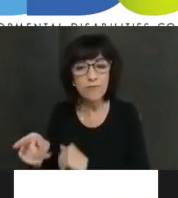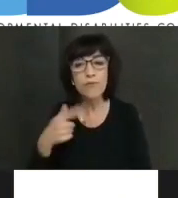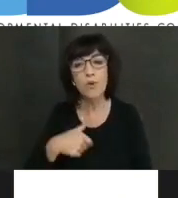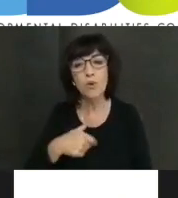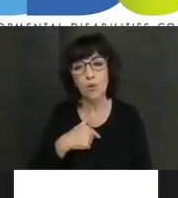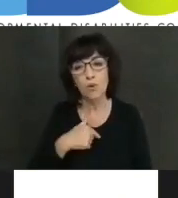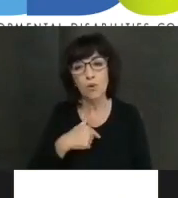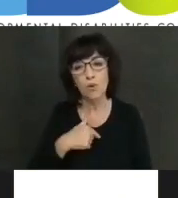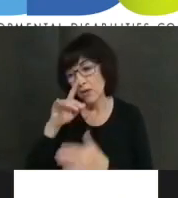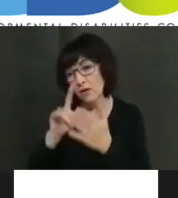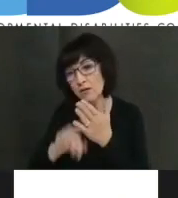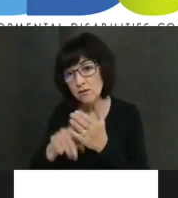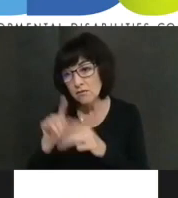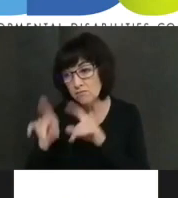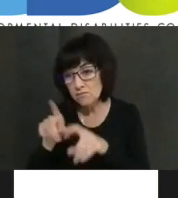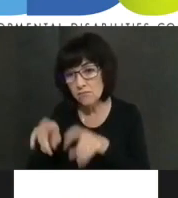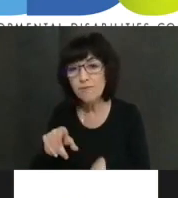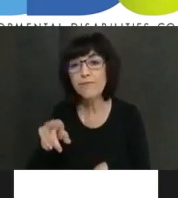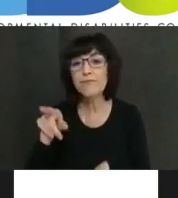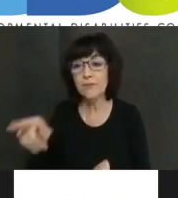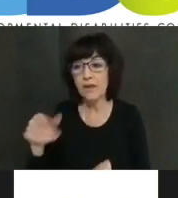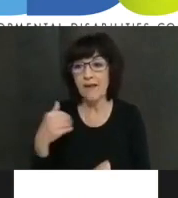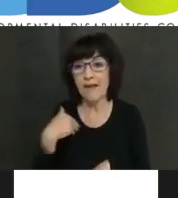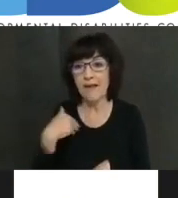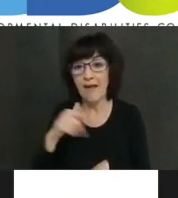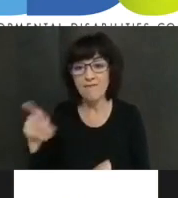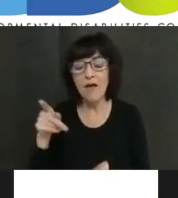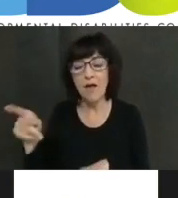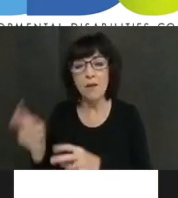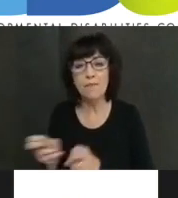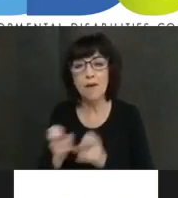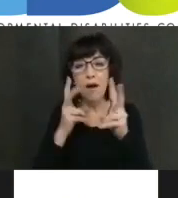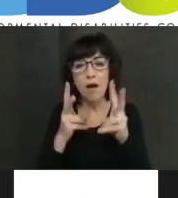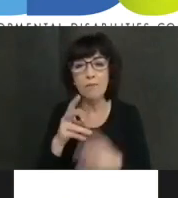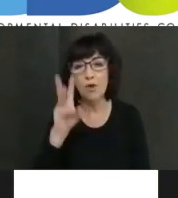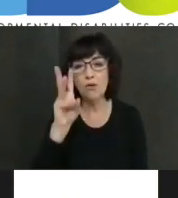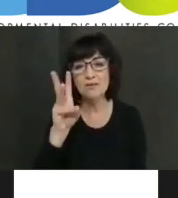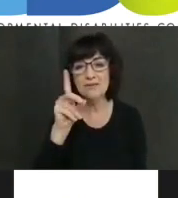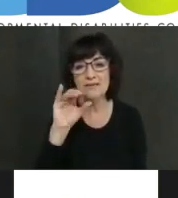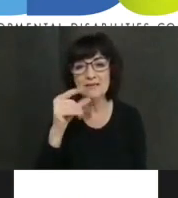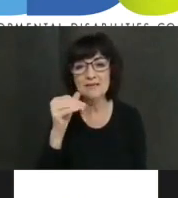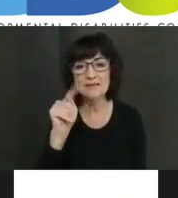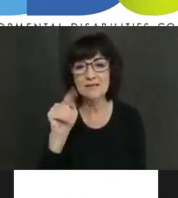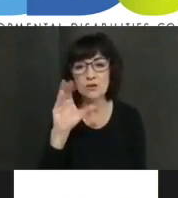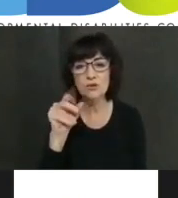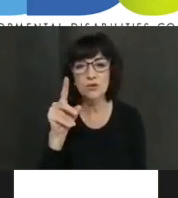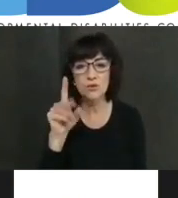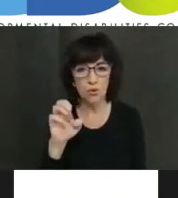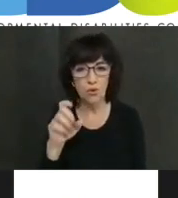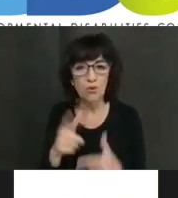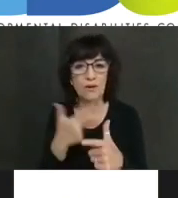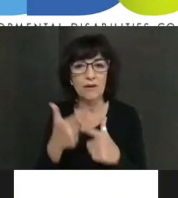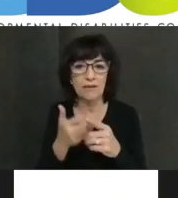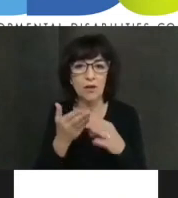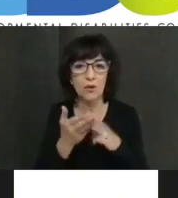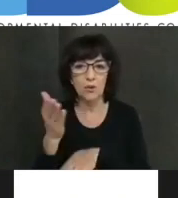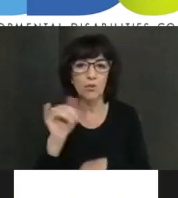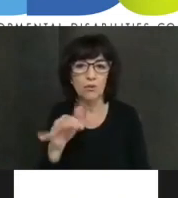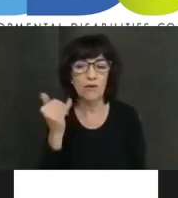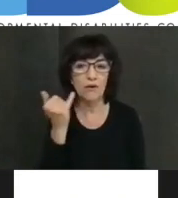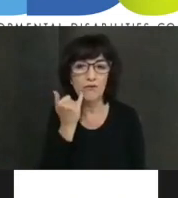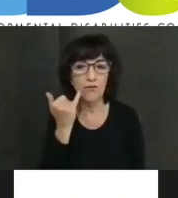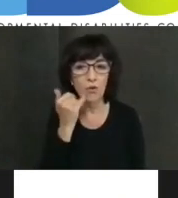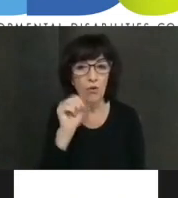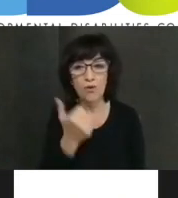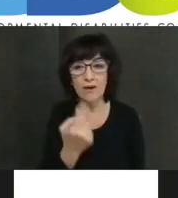they upload a 6-digit code. And that code goes up to the phone, and then through the phone, and then anybody who's